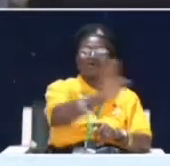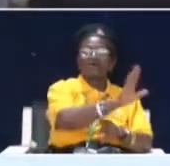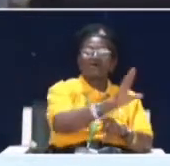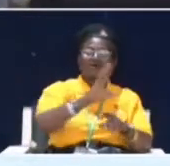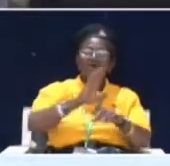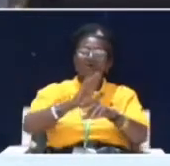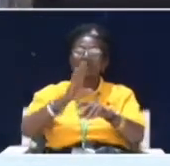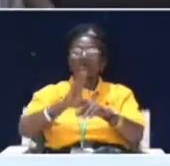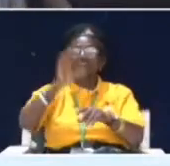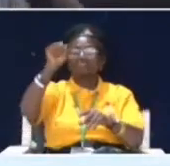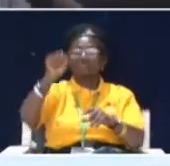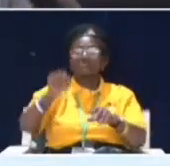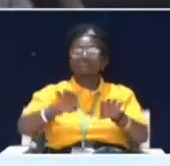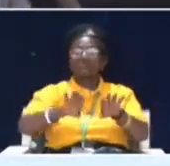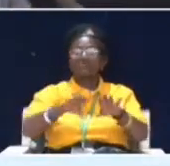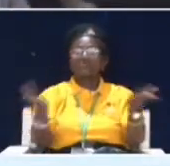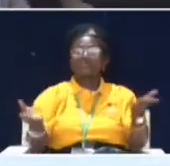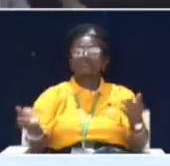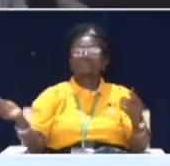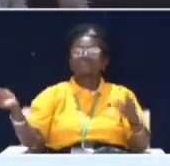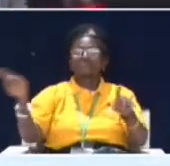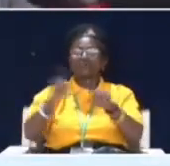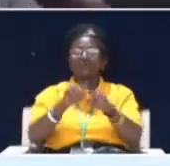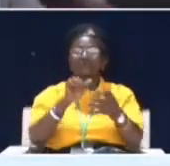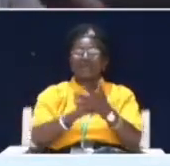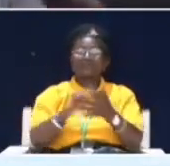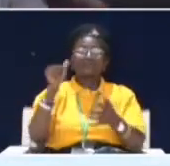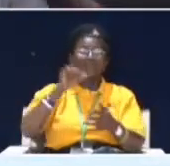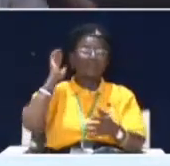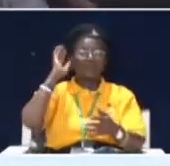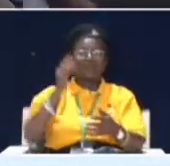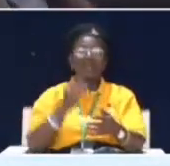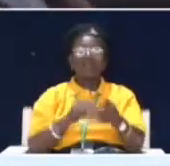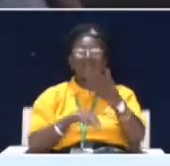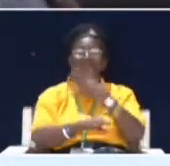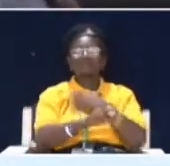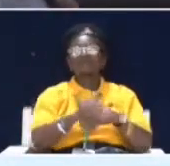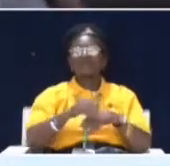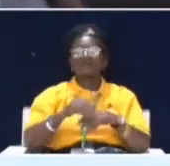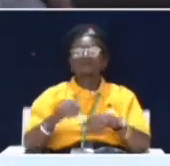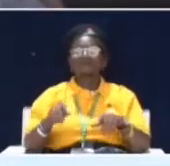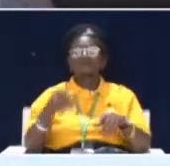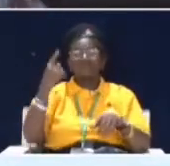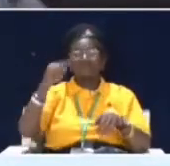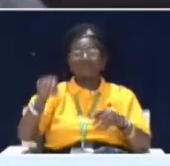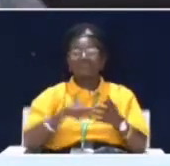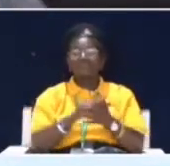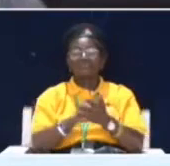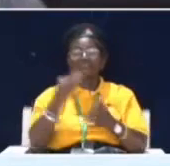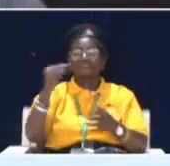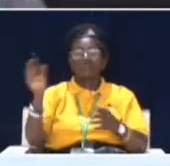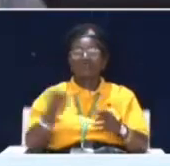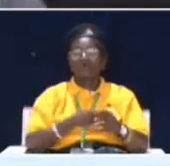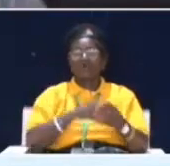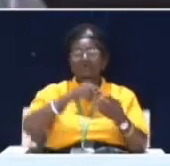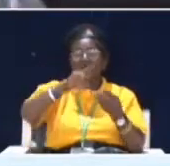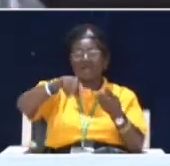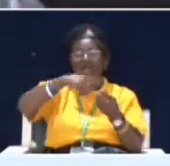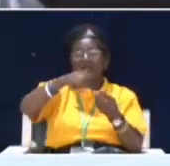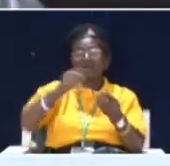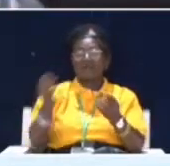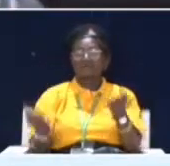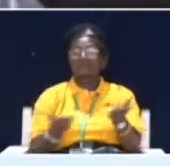je asilekun nile ijosin wa kokan ki won le raye wole. But for those of us around here, ṣugbọn fun awa ti an gbe